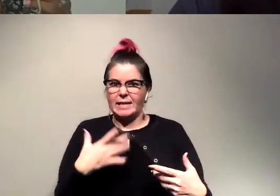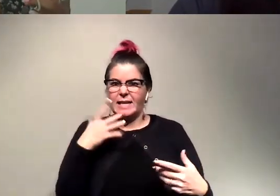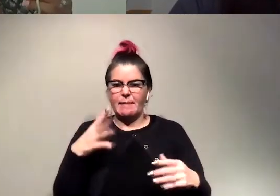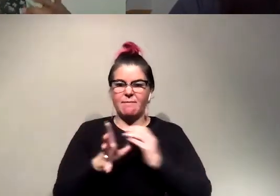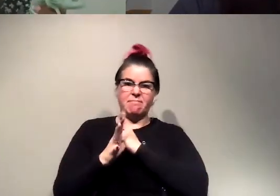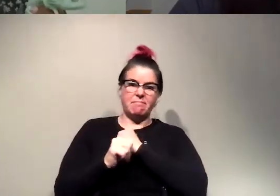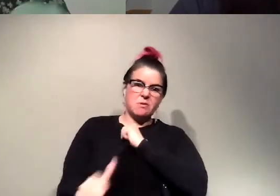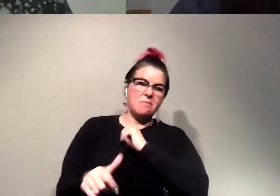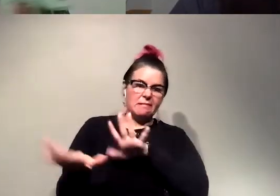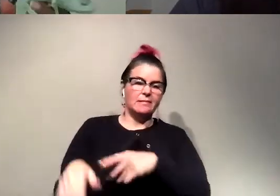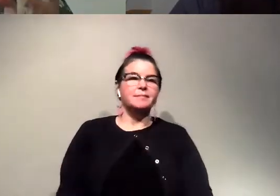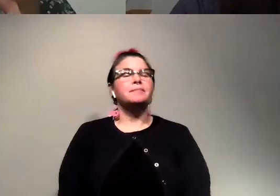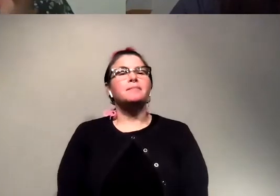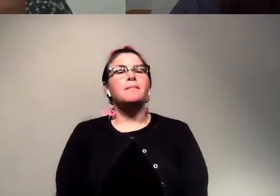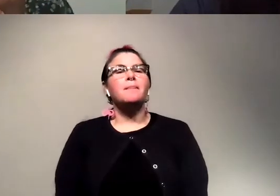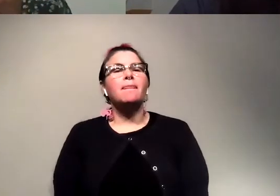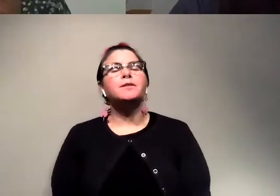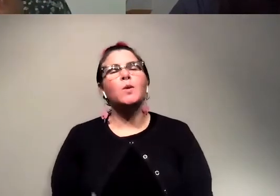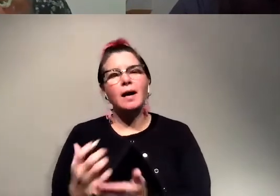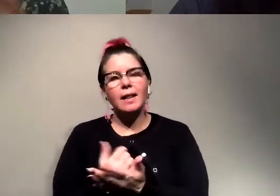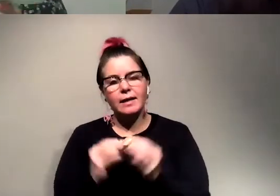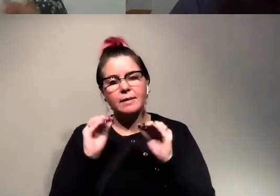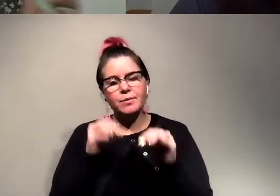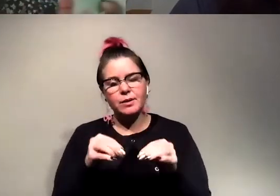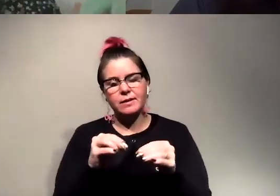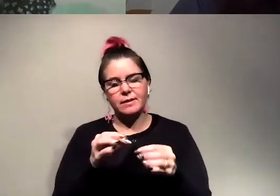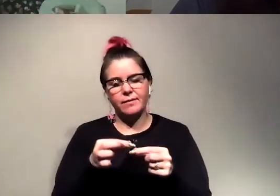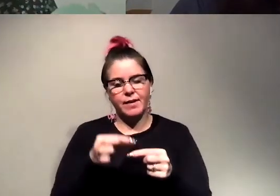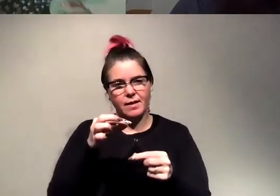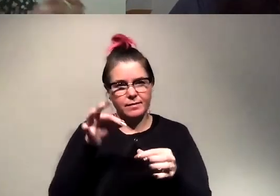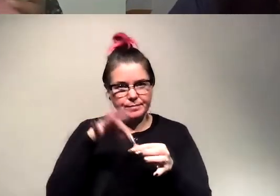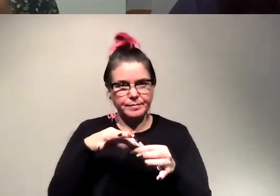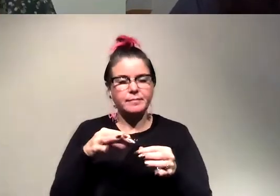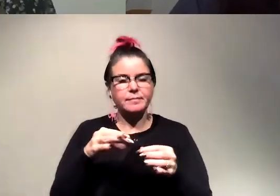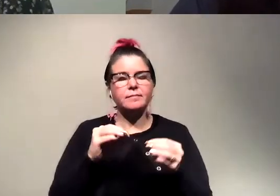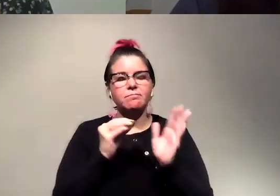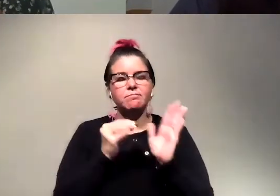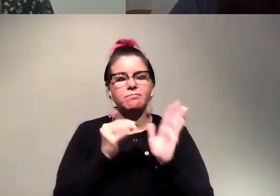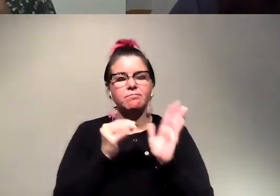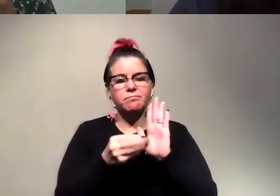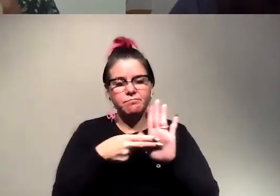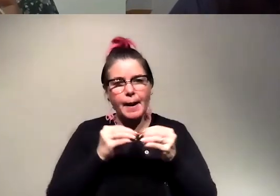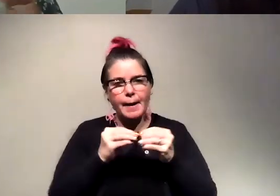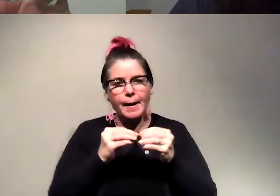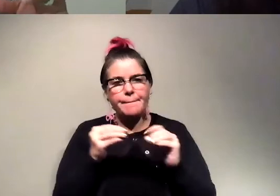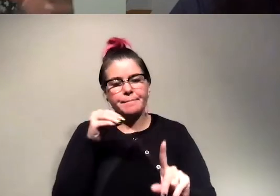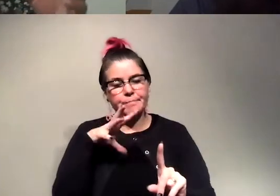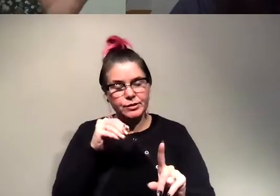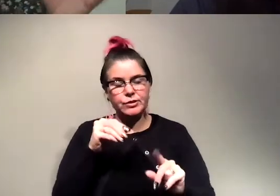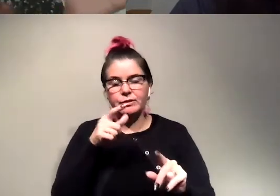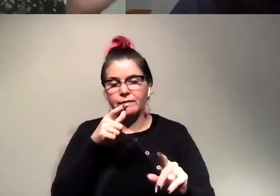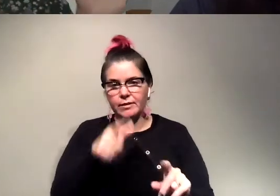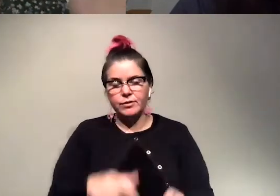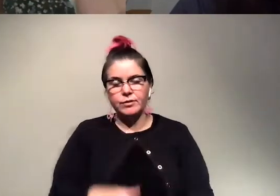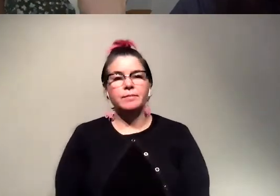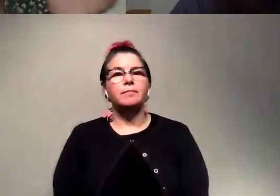poop. Collect that and you put it in a little vial, and you make sure that they have a number. Take a picture of the lizard as well,